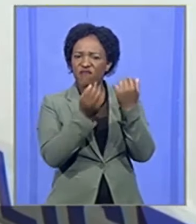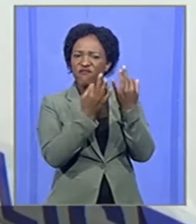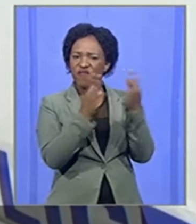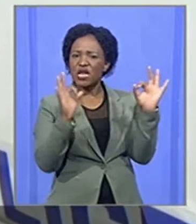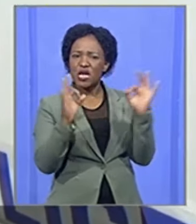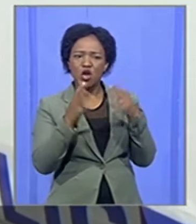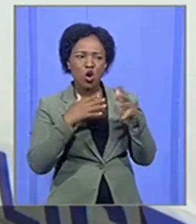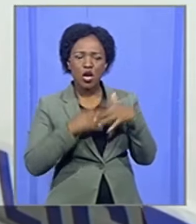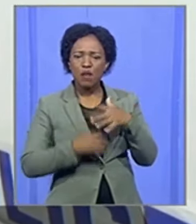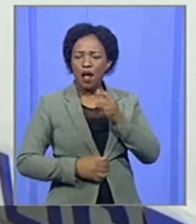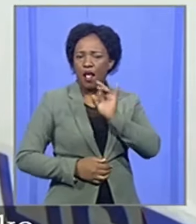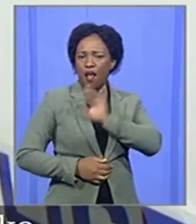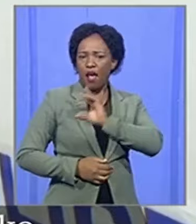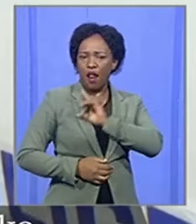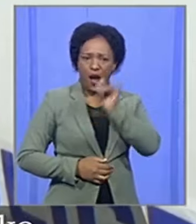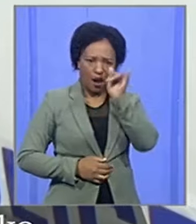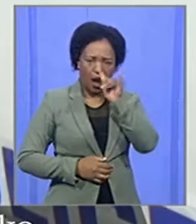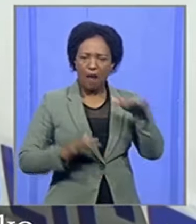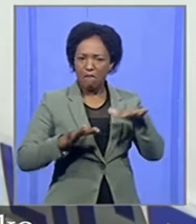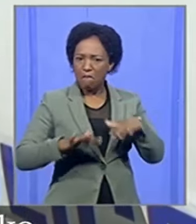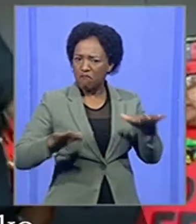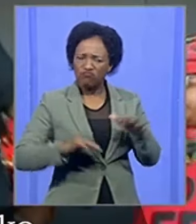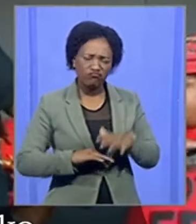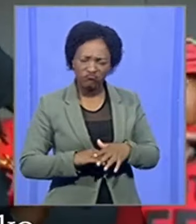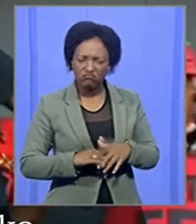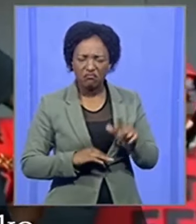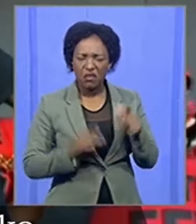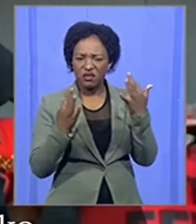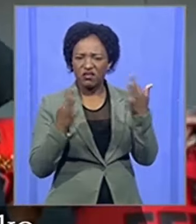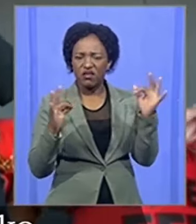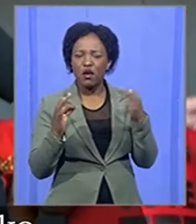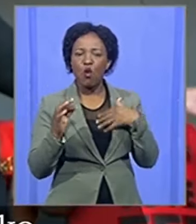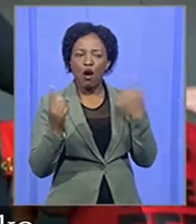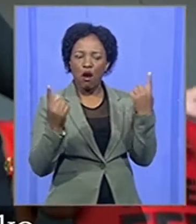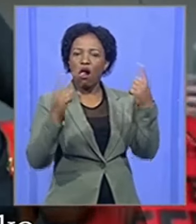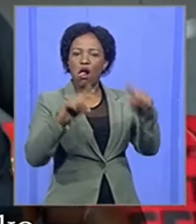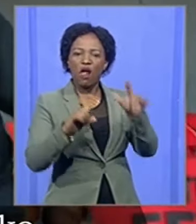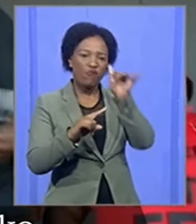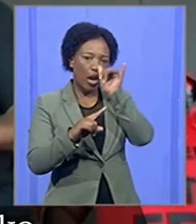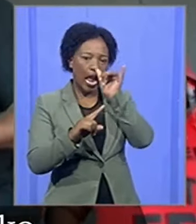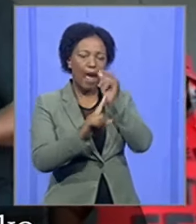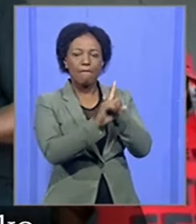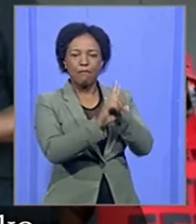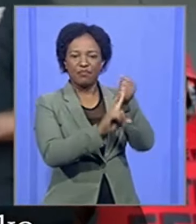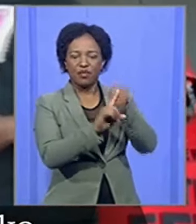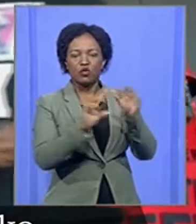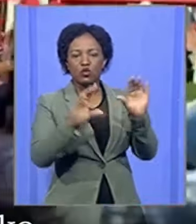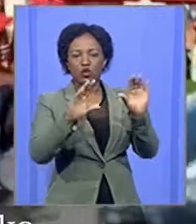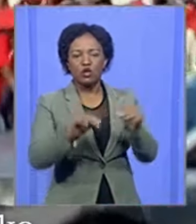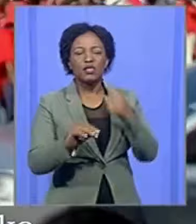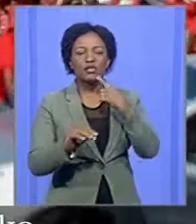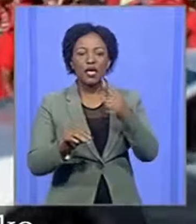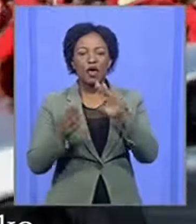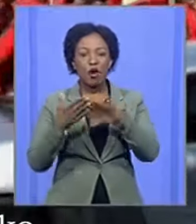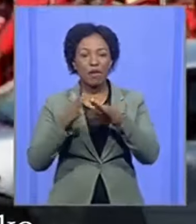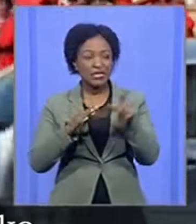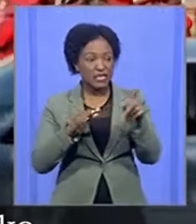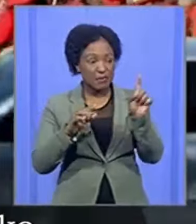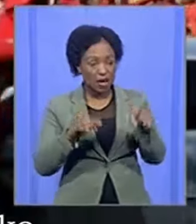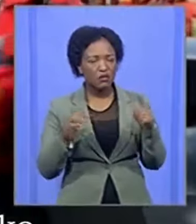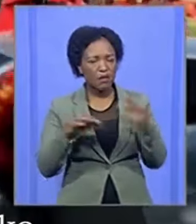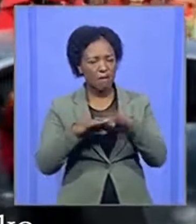ka magaeng a bona ge be a eme phatlalatša kgahlano le bosenyi. Shivambu ipileditše gore badudi ba ipope ngatana go lwantšhana